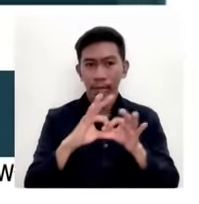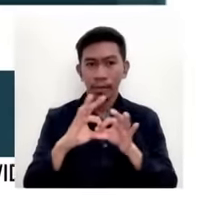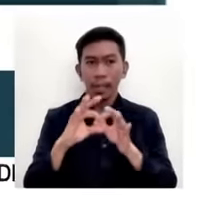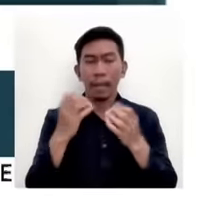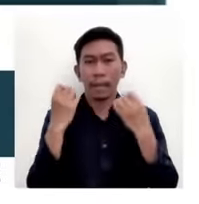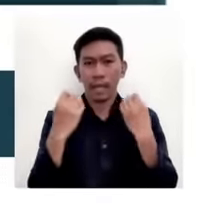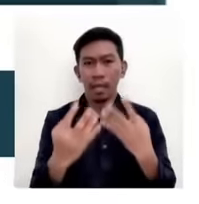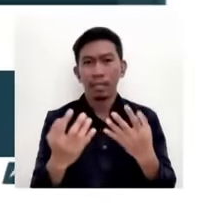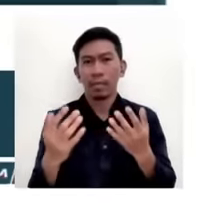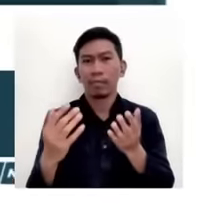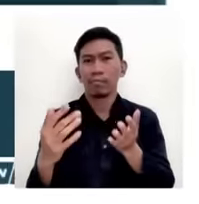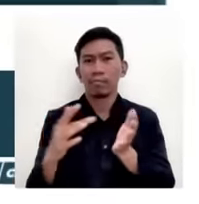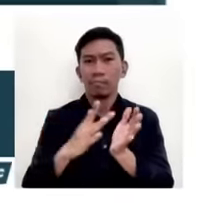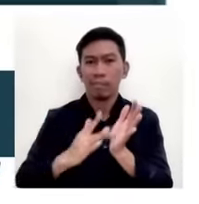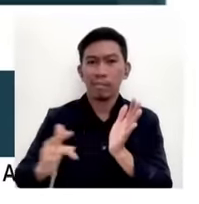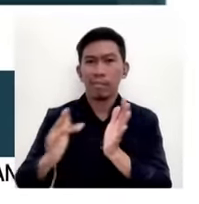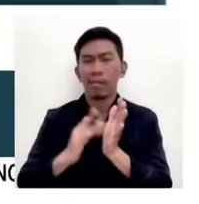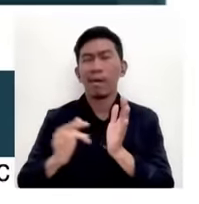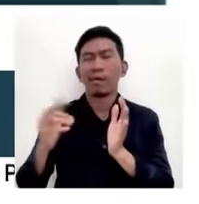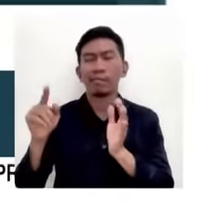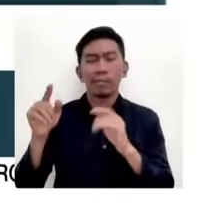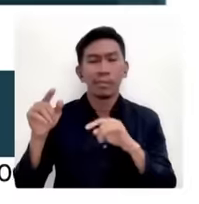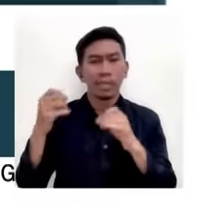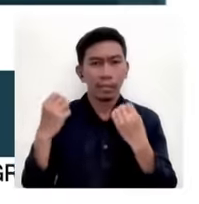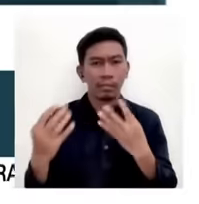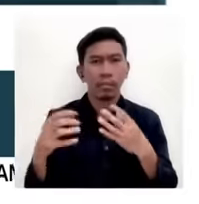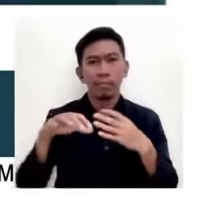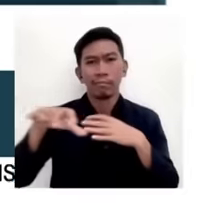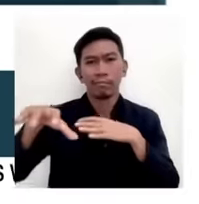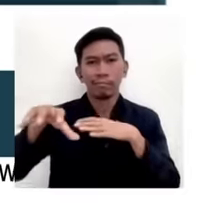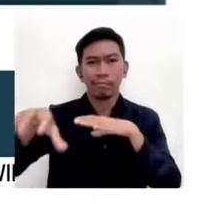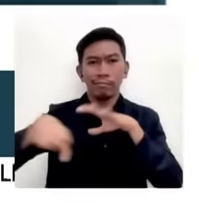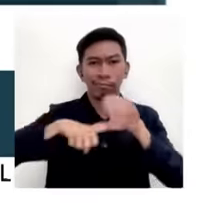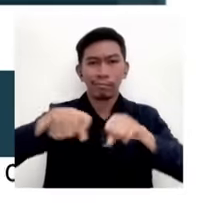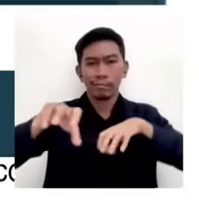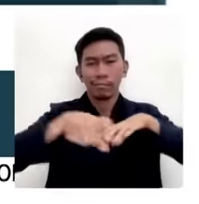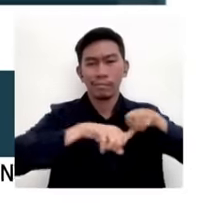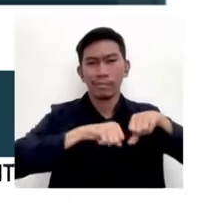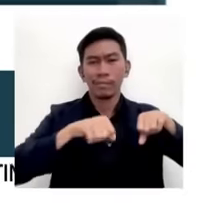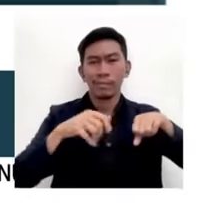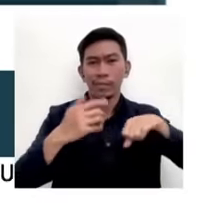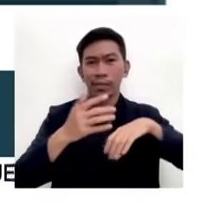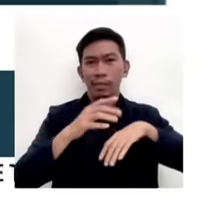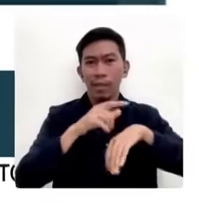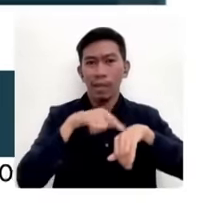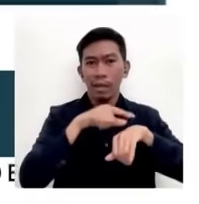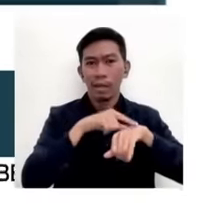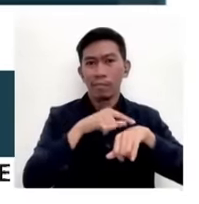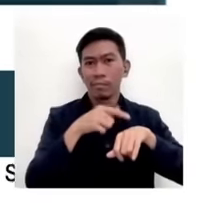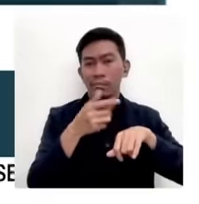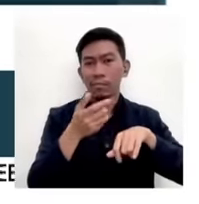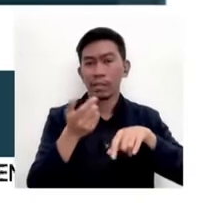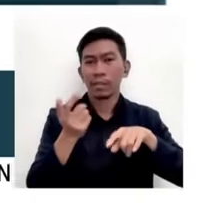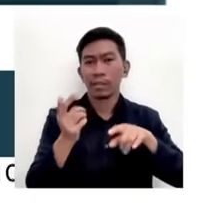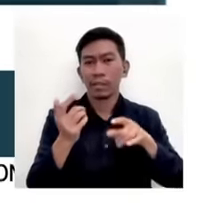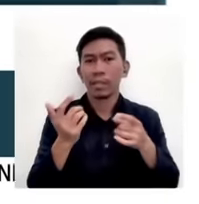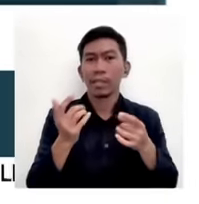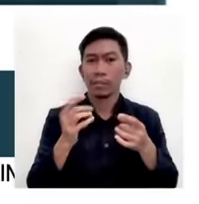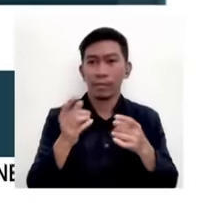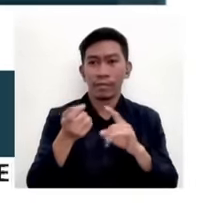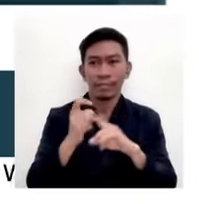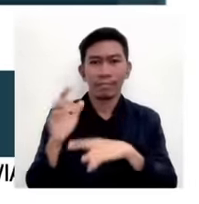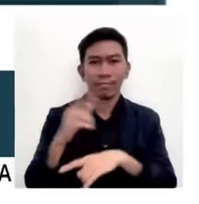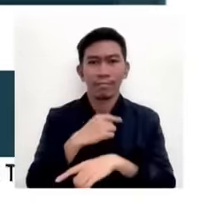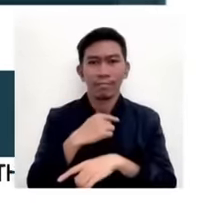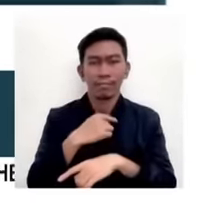Maraming nakukuha sa ating mga territory being now identified with China. I think that should be taken